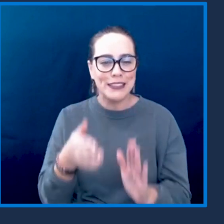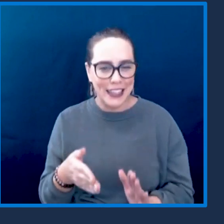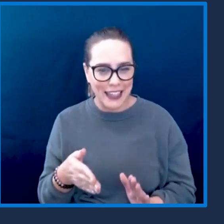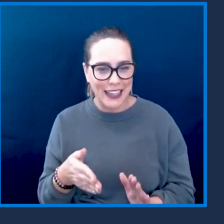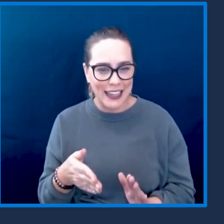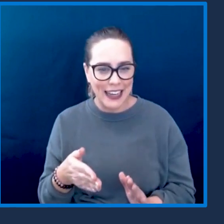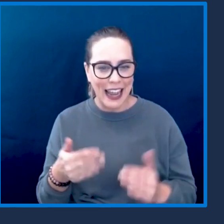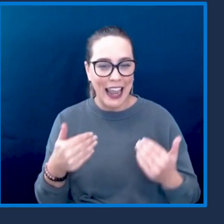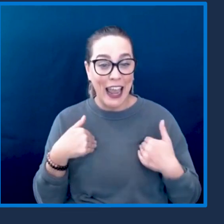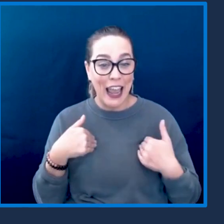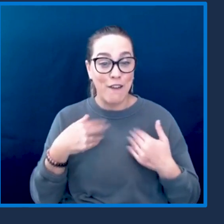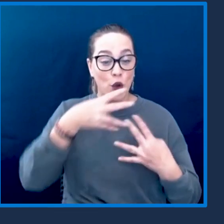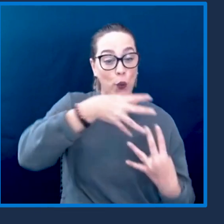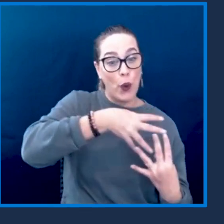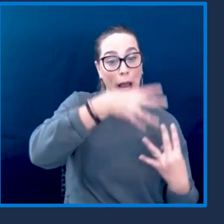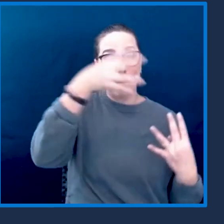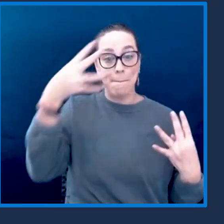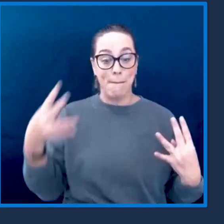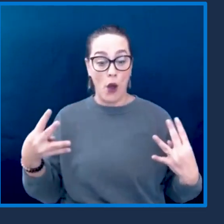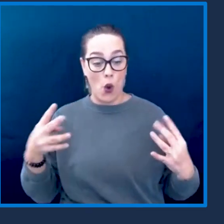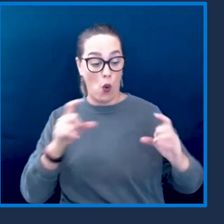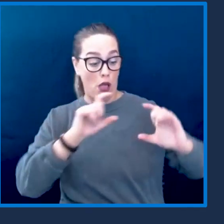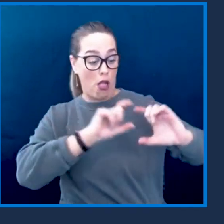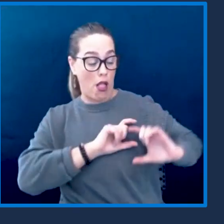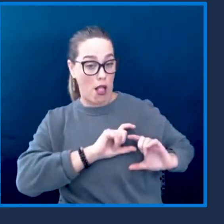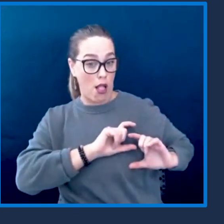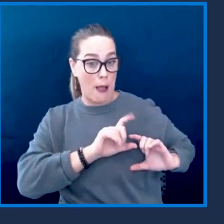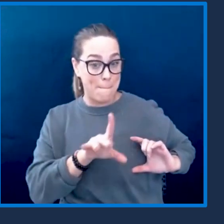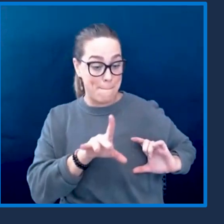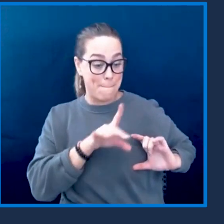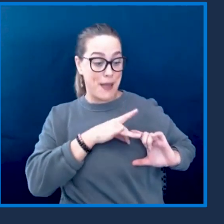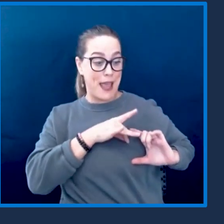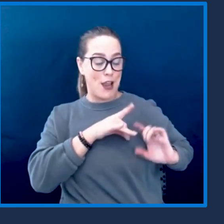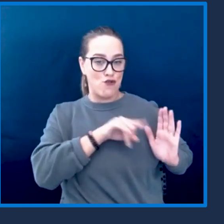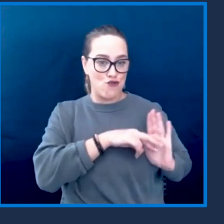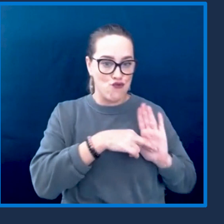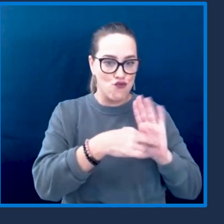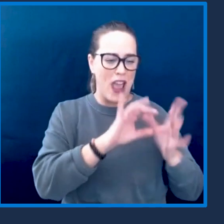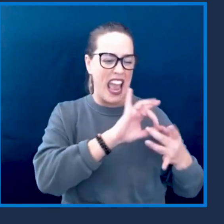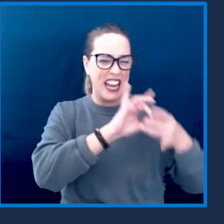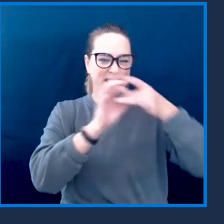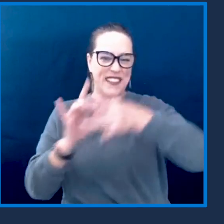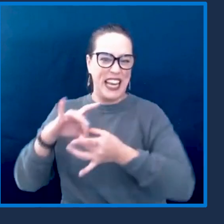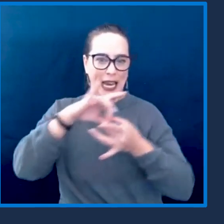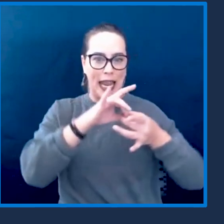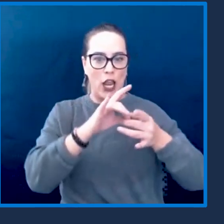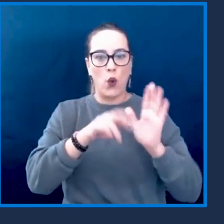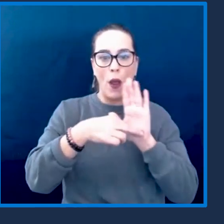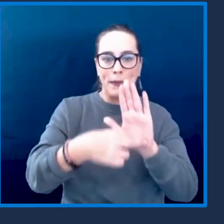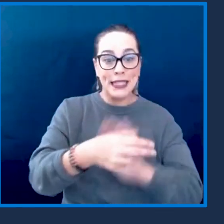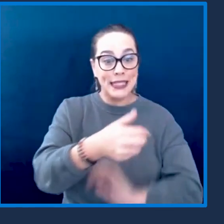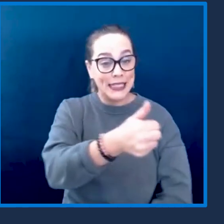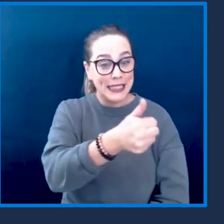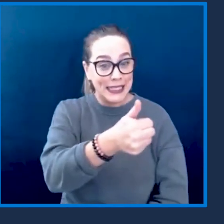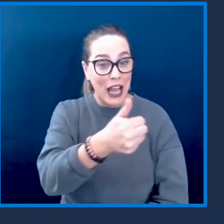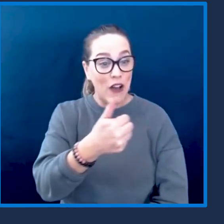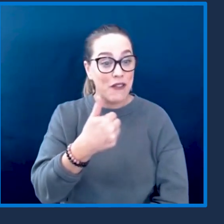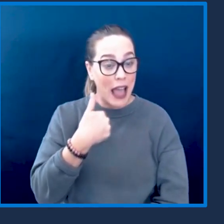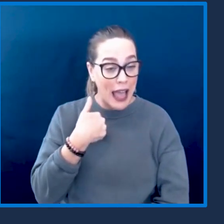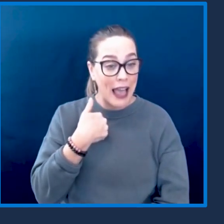a rainbow colored infinity pin to represent that they are a neurodivergent person themselves. And